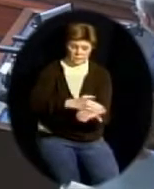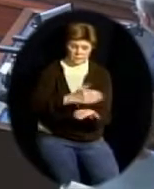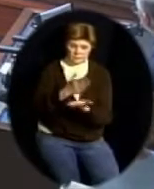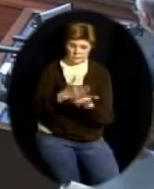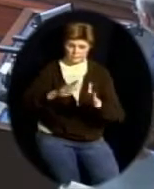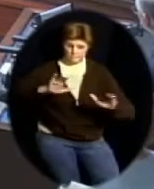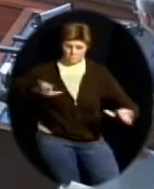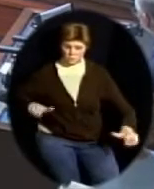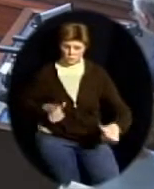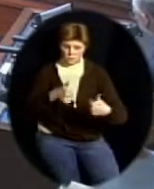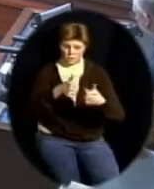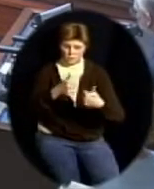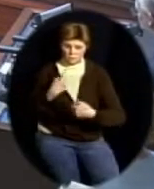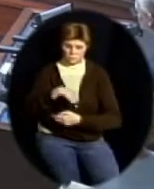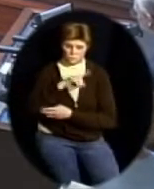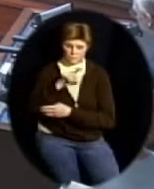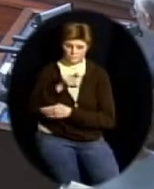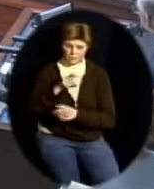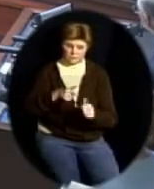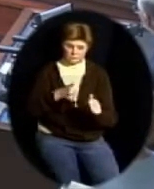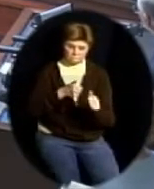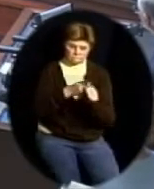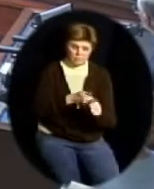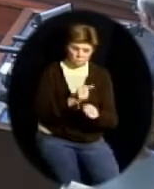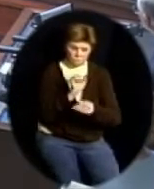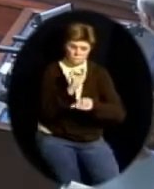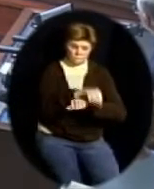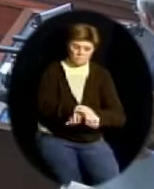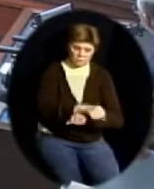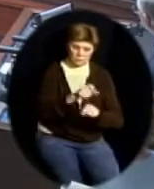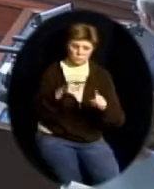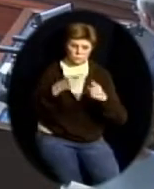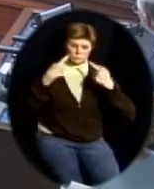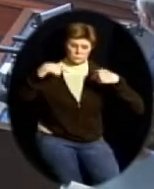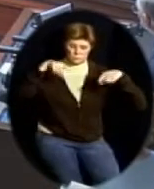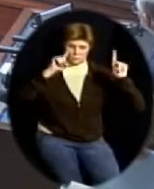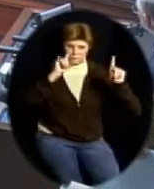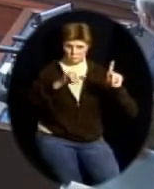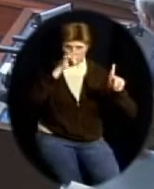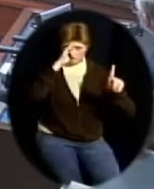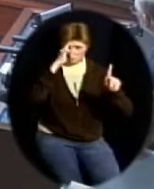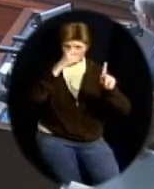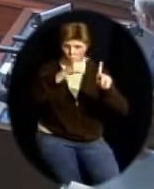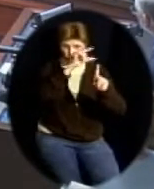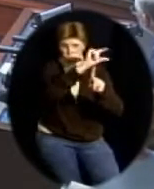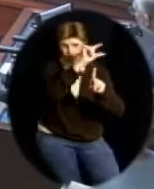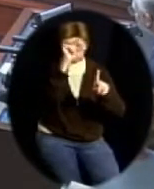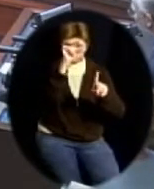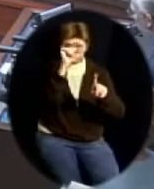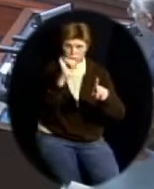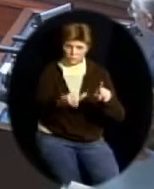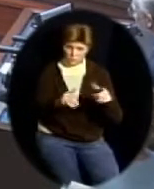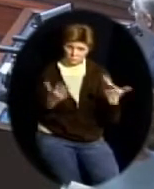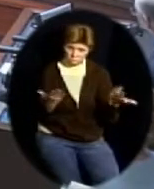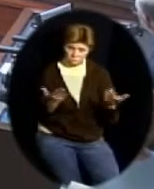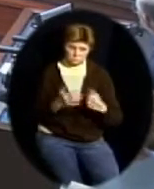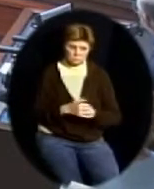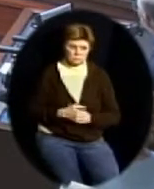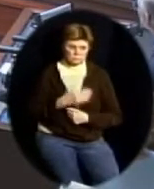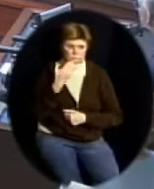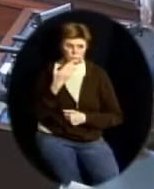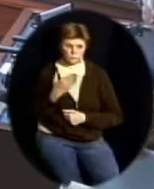the benchmark, and what we need to do as a district in order for us to reach that. Good point.